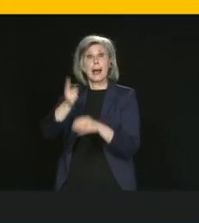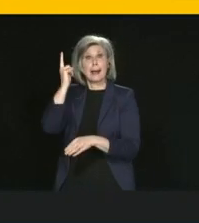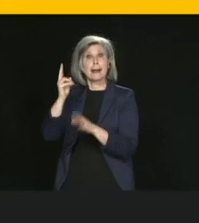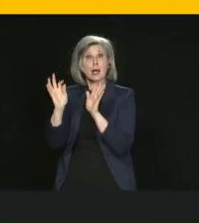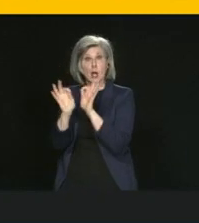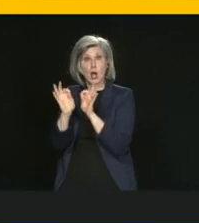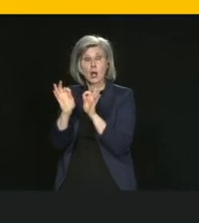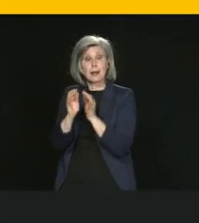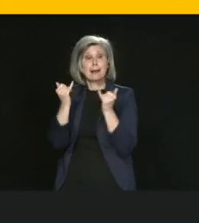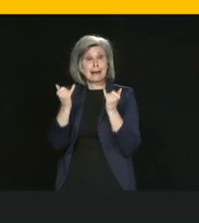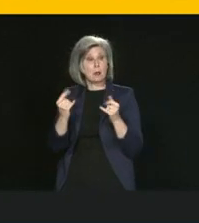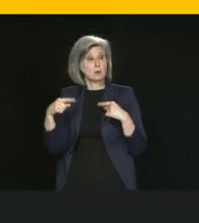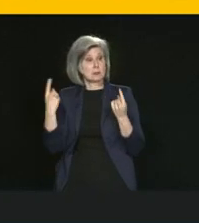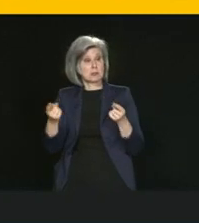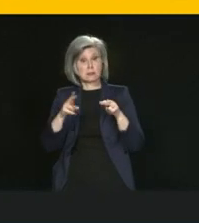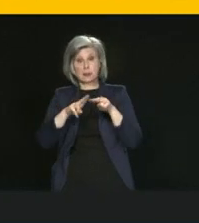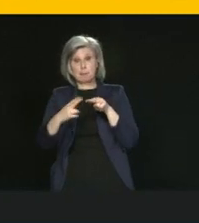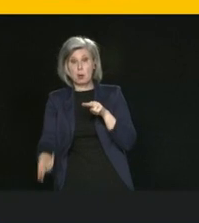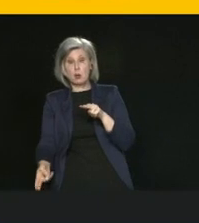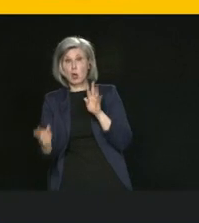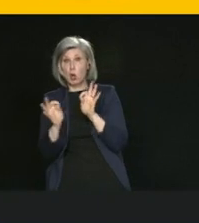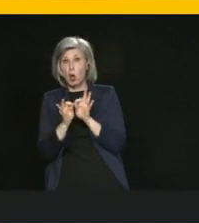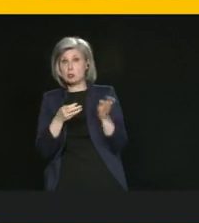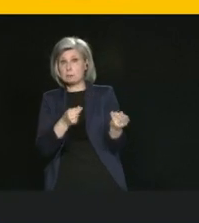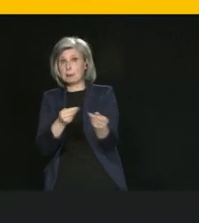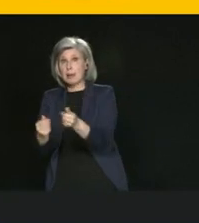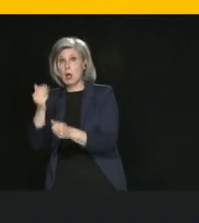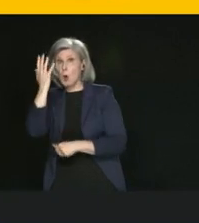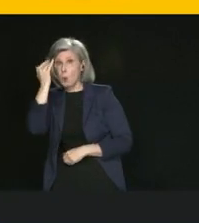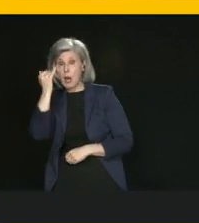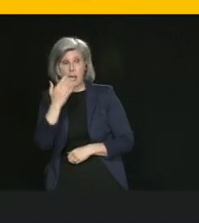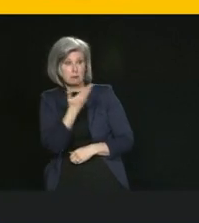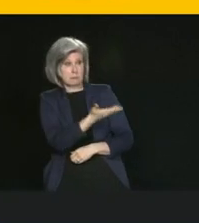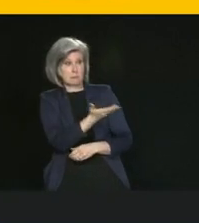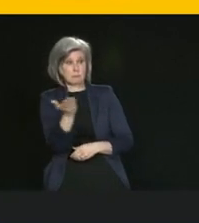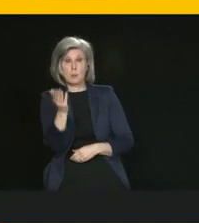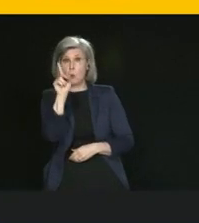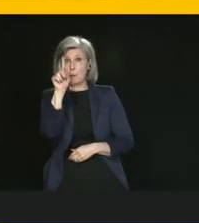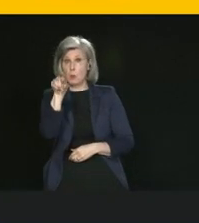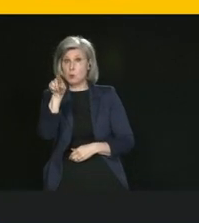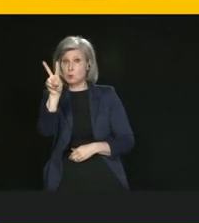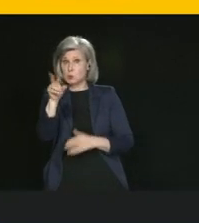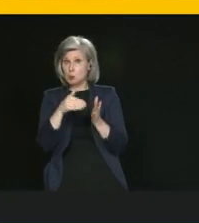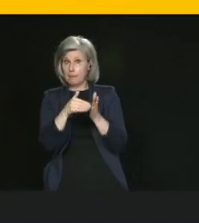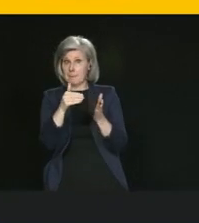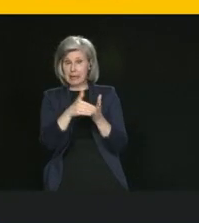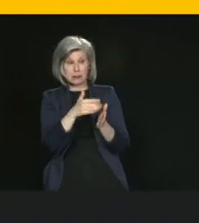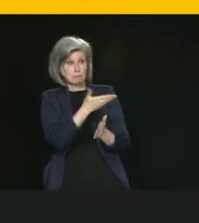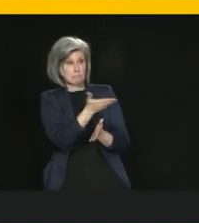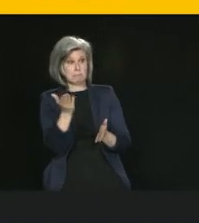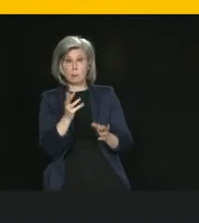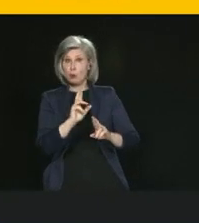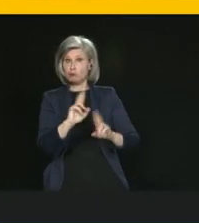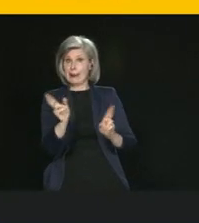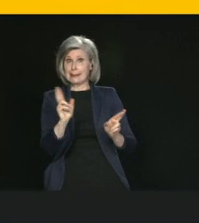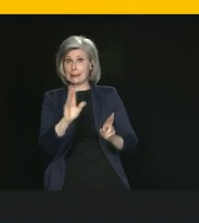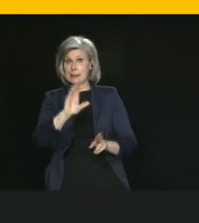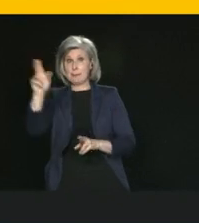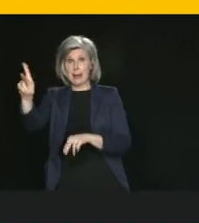there are 1.2 million Canadians who are no longer asking for it because they no longer need it. And if I